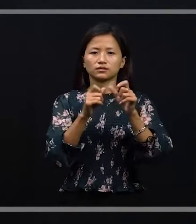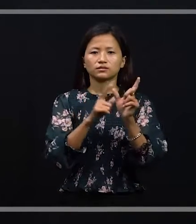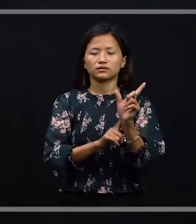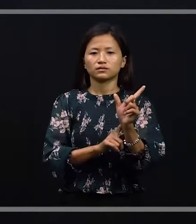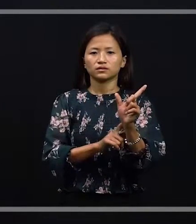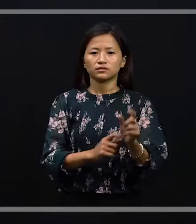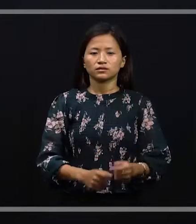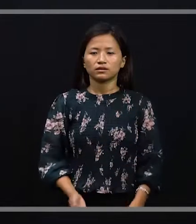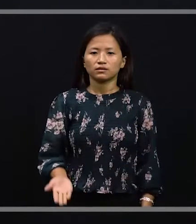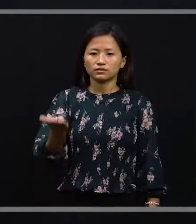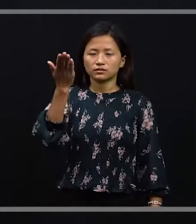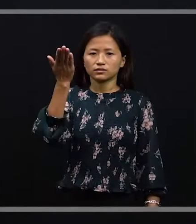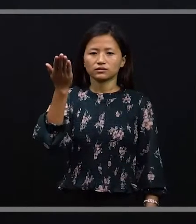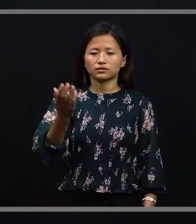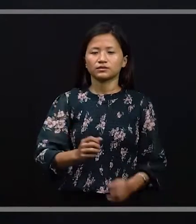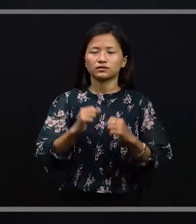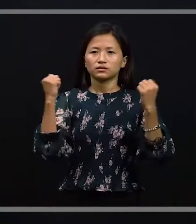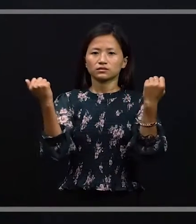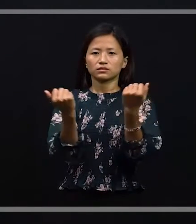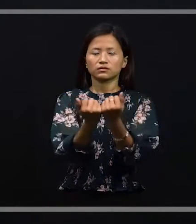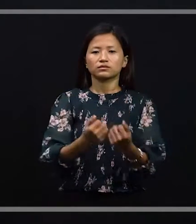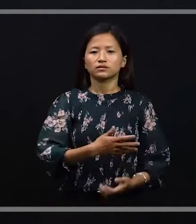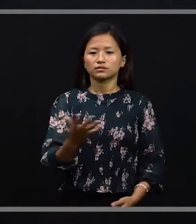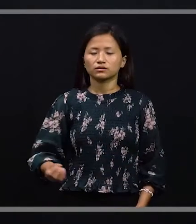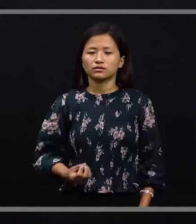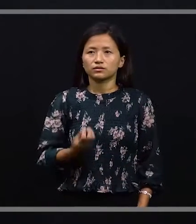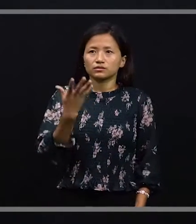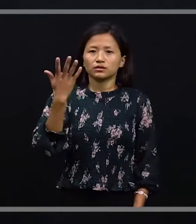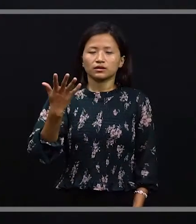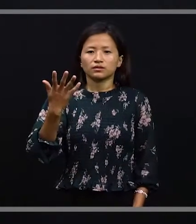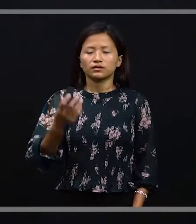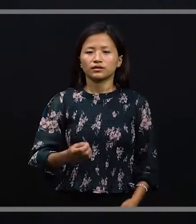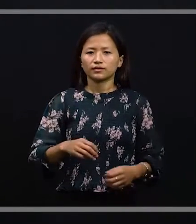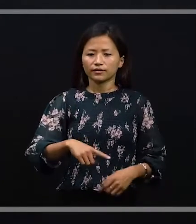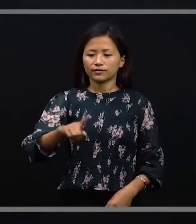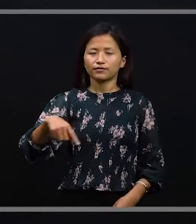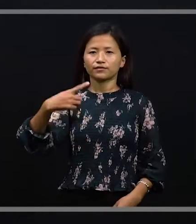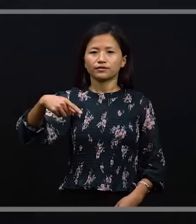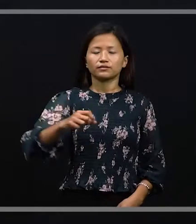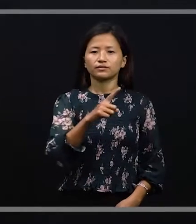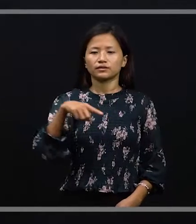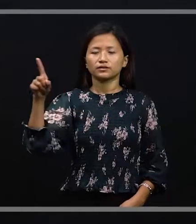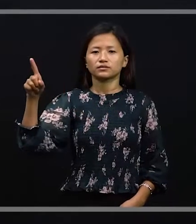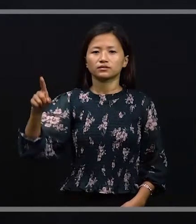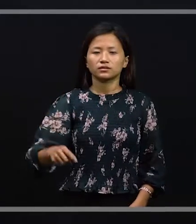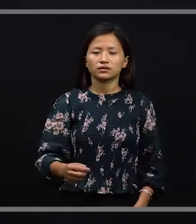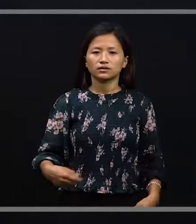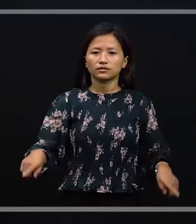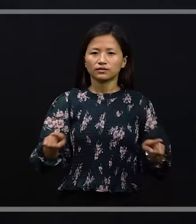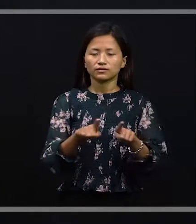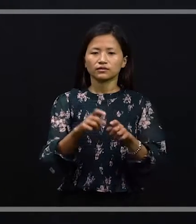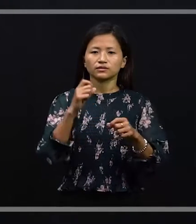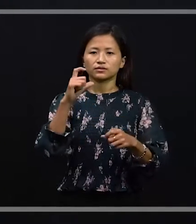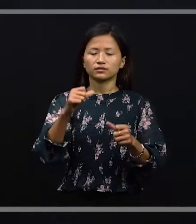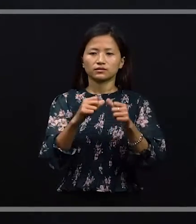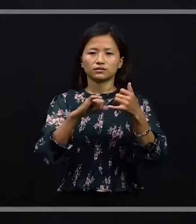the woman has to do that, the man has to do that. So such kind of superstitious beliefs were clarified, and he gave a